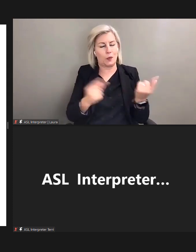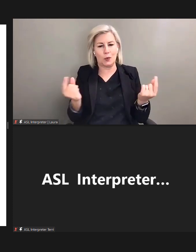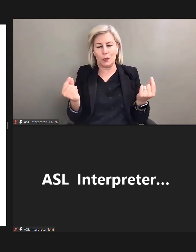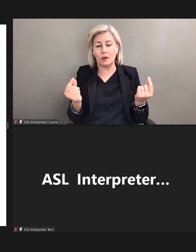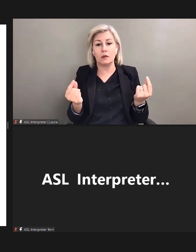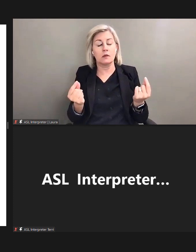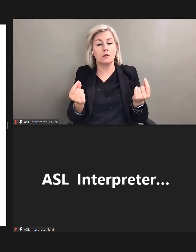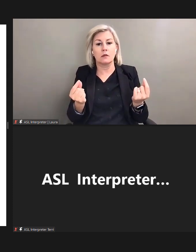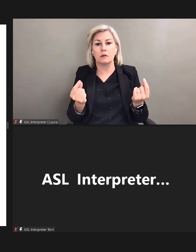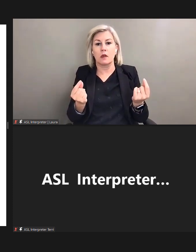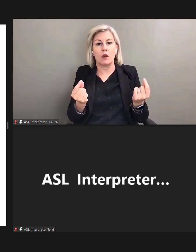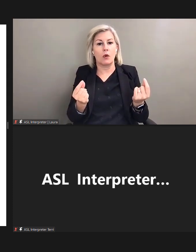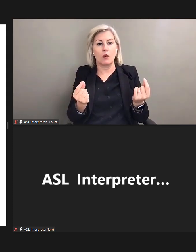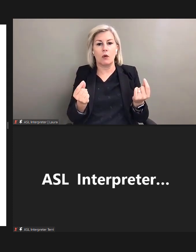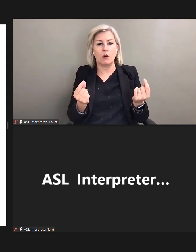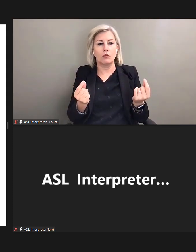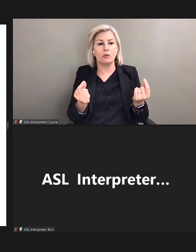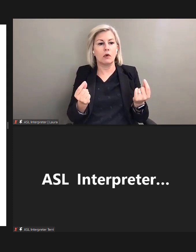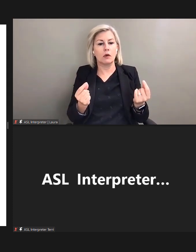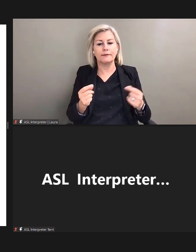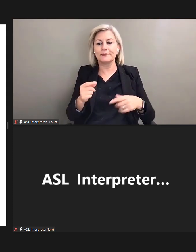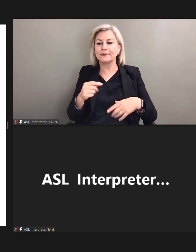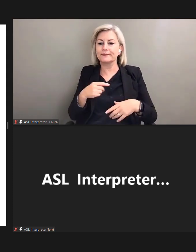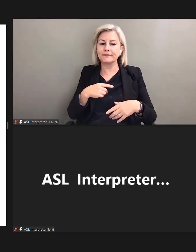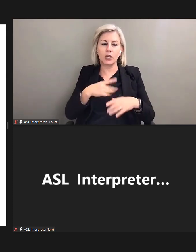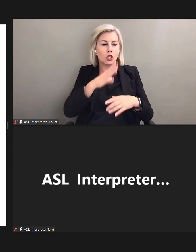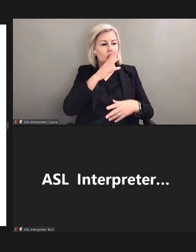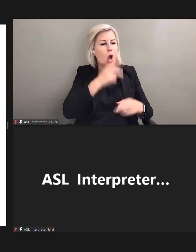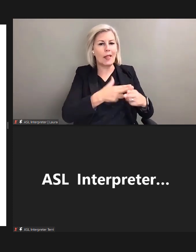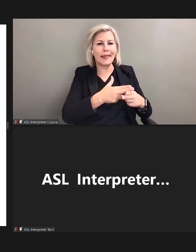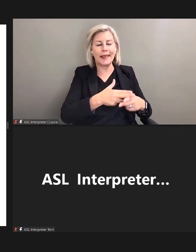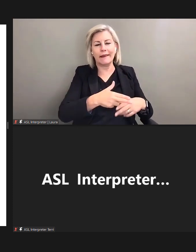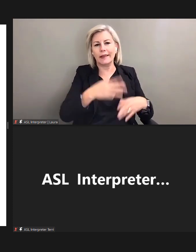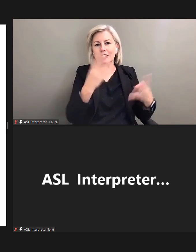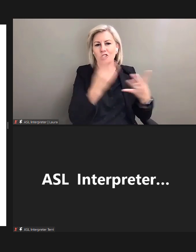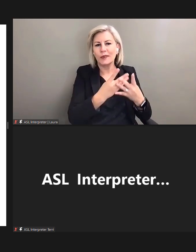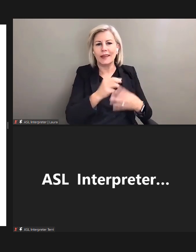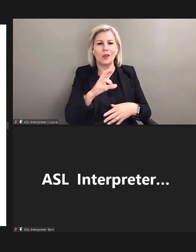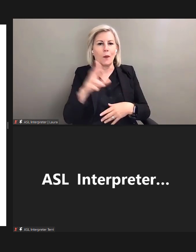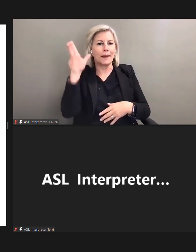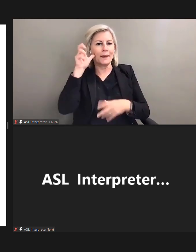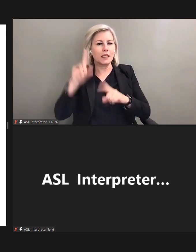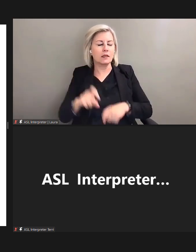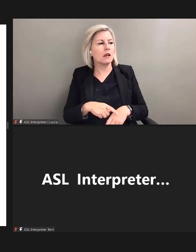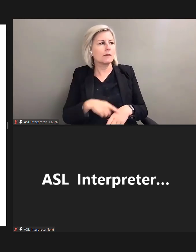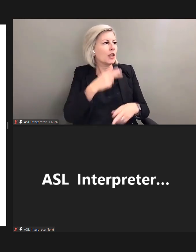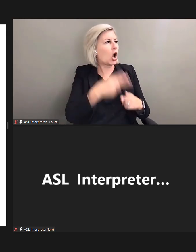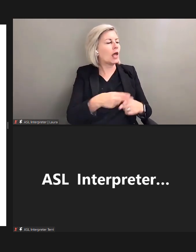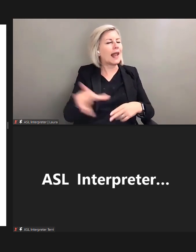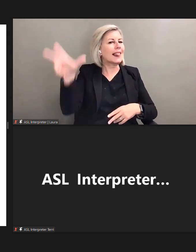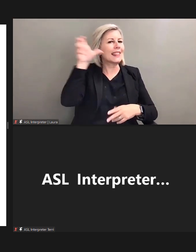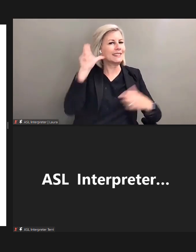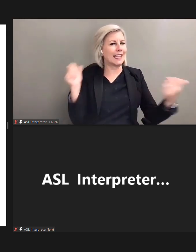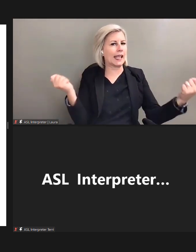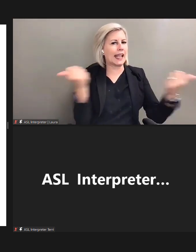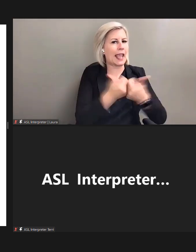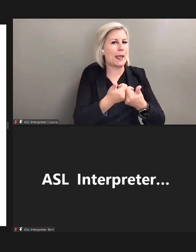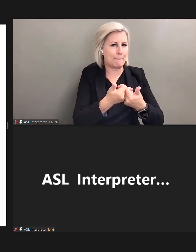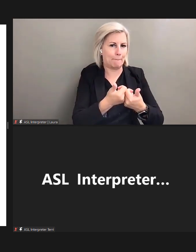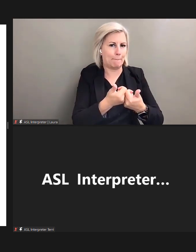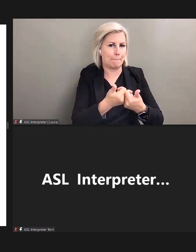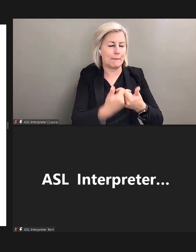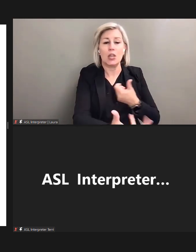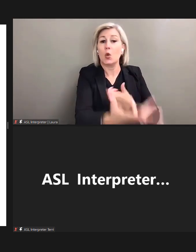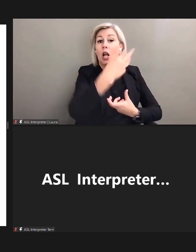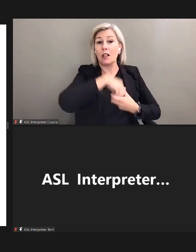than referring to the activity as a screening or a hearing test, call it a listening game. And you can engage teachers